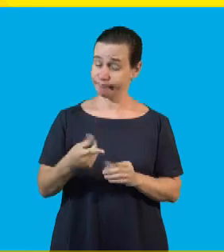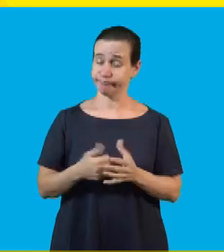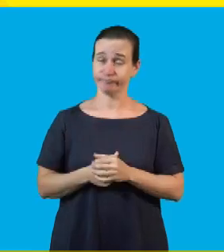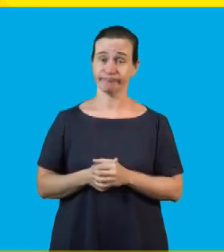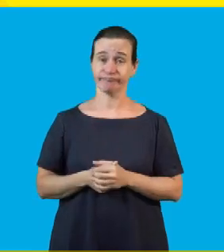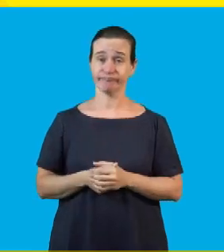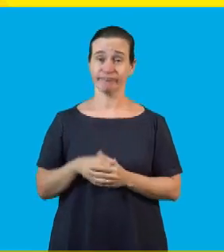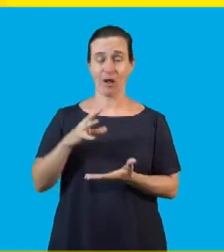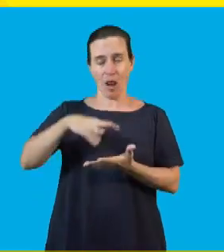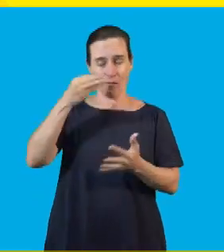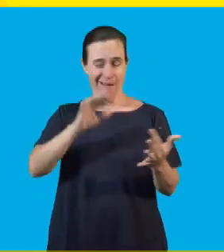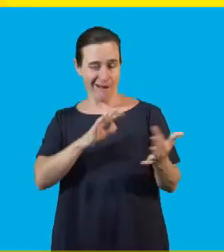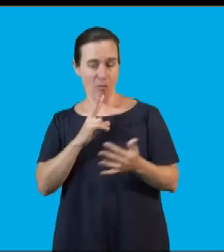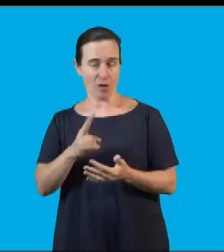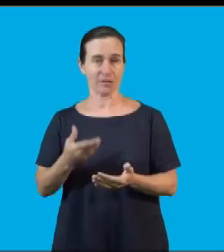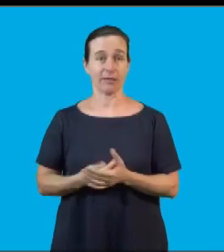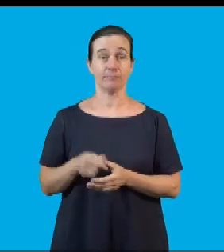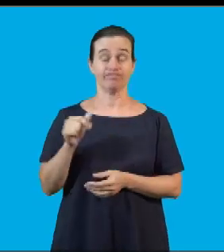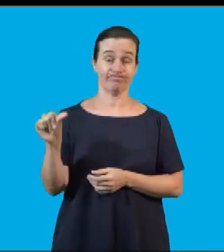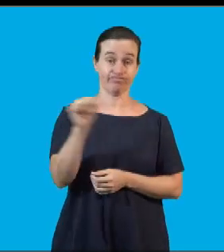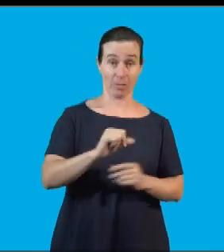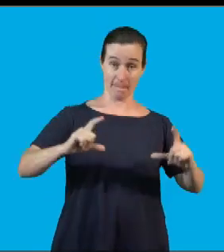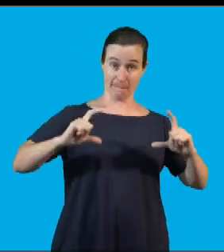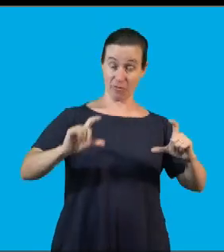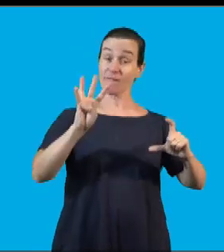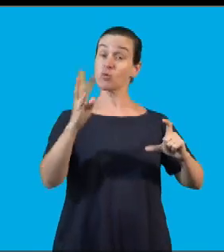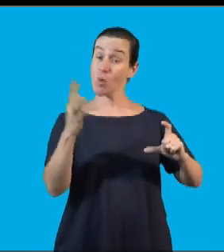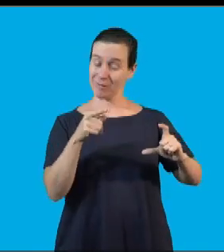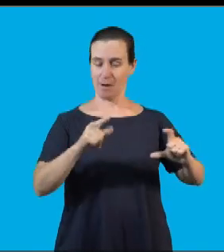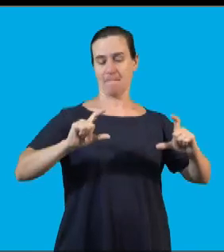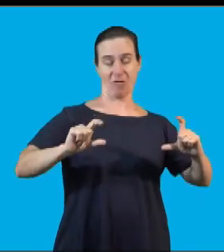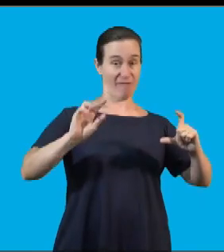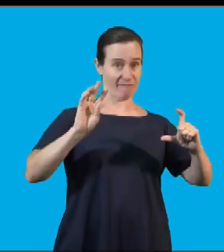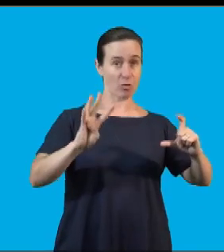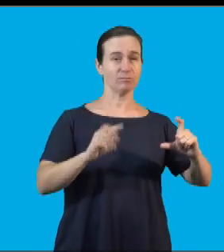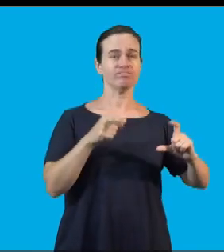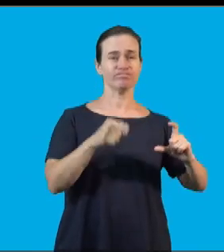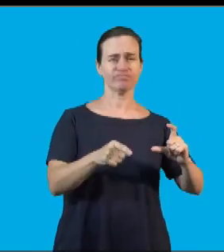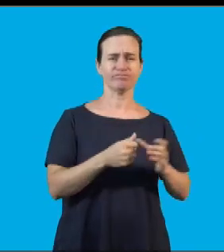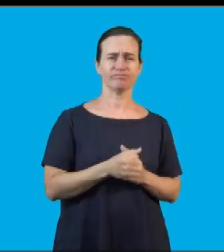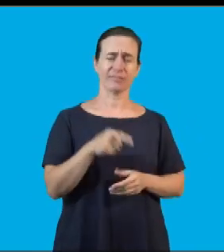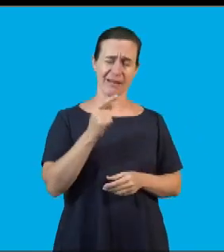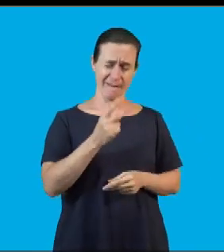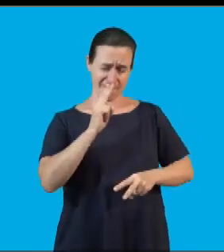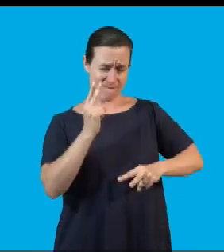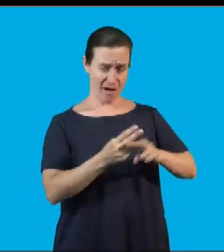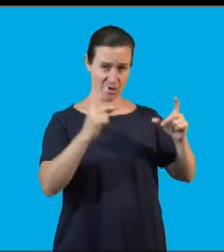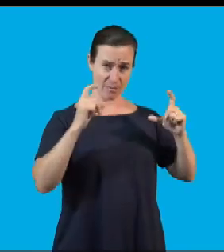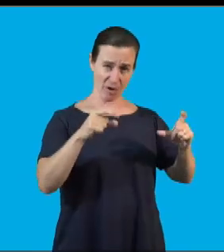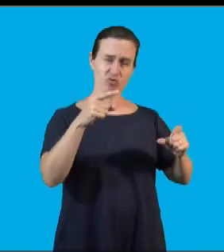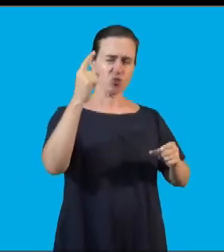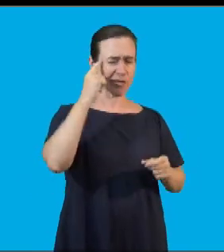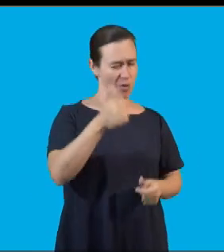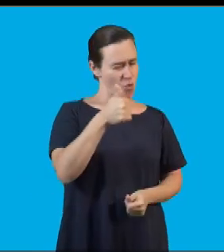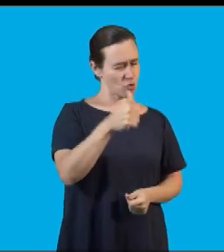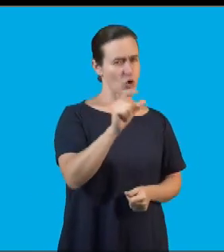how to answer this question. Refer to paragraph 4, there's my textual reference. Is the final paragraph an